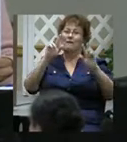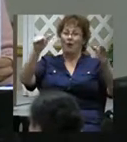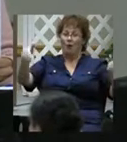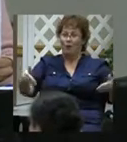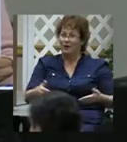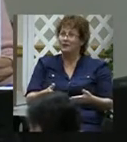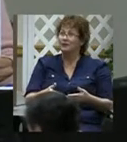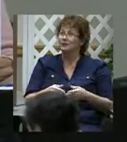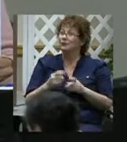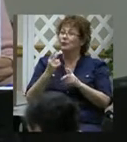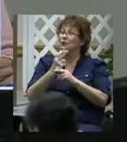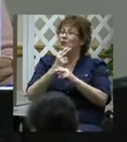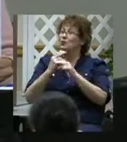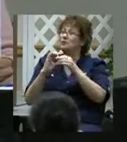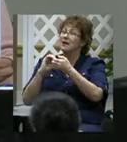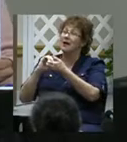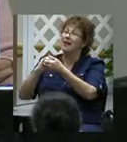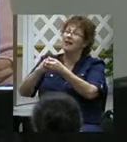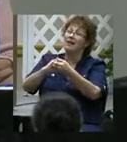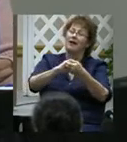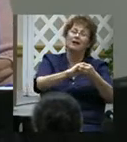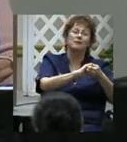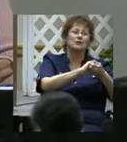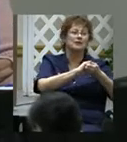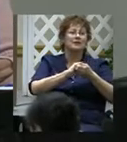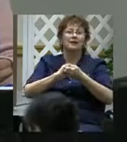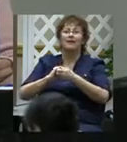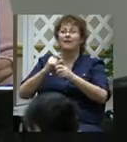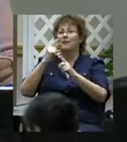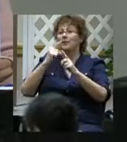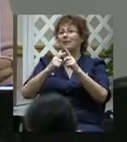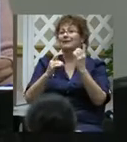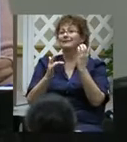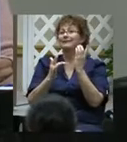using collaborative approach and using technology